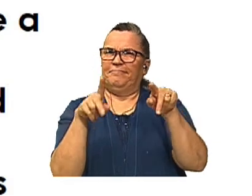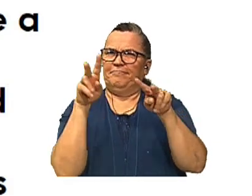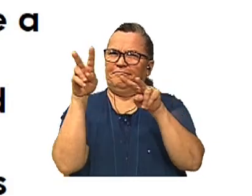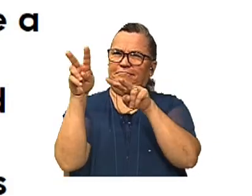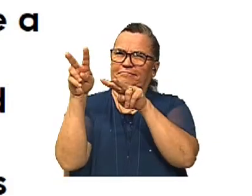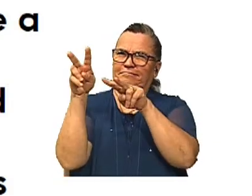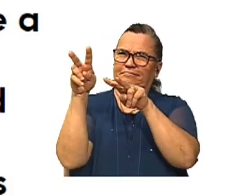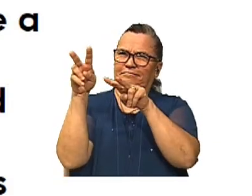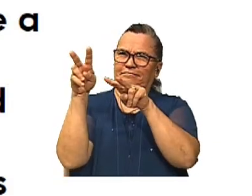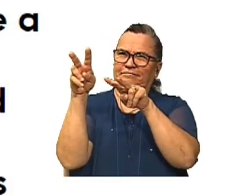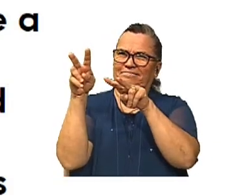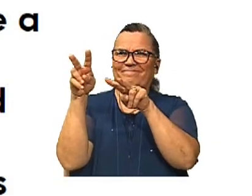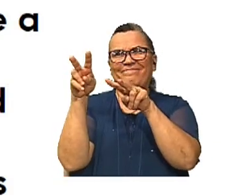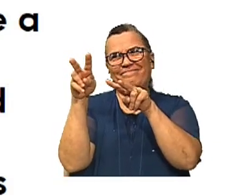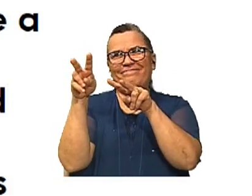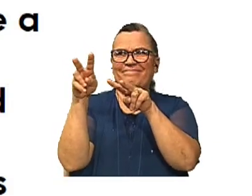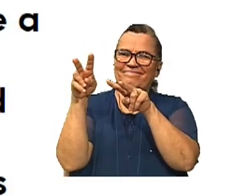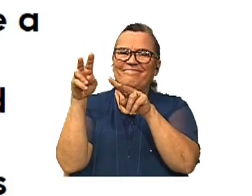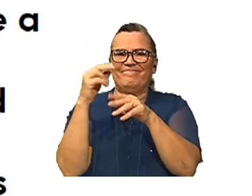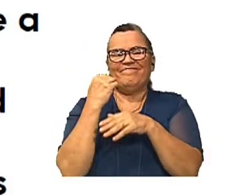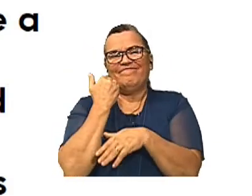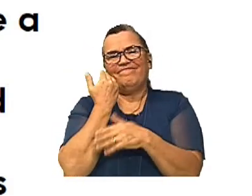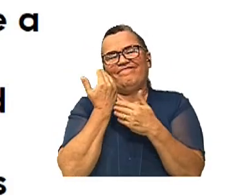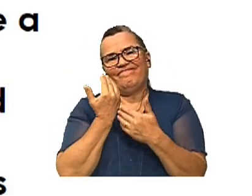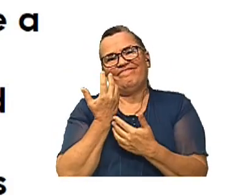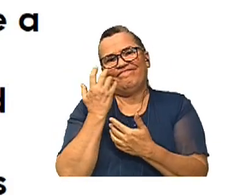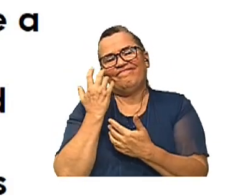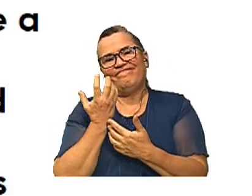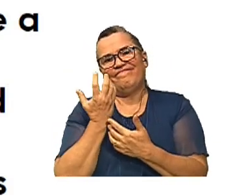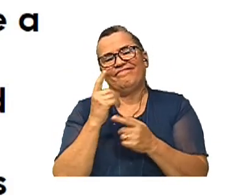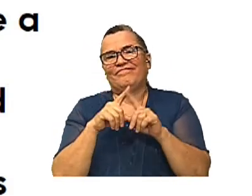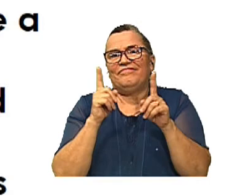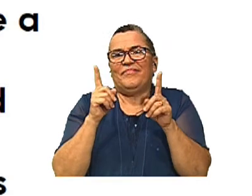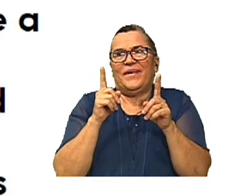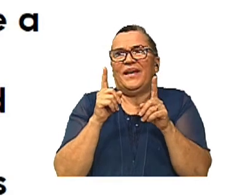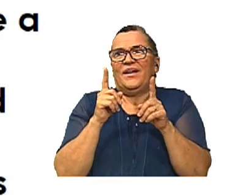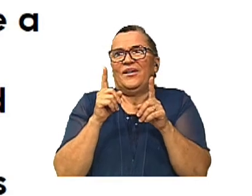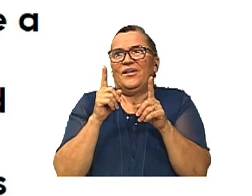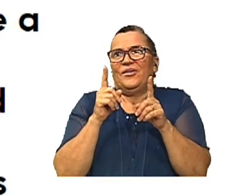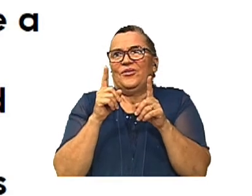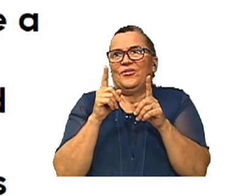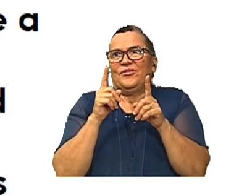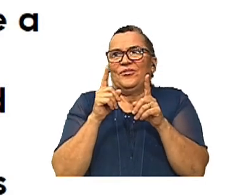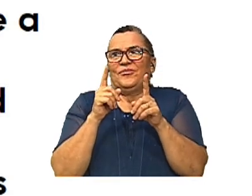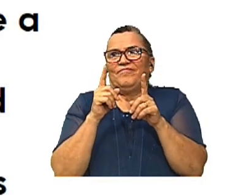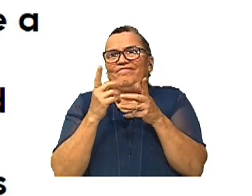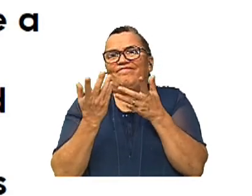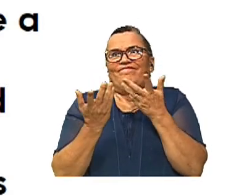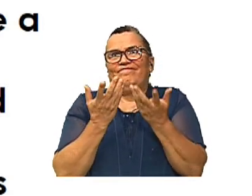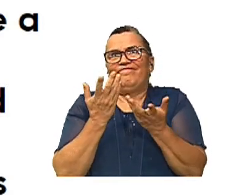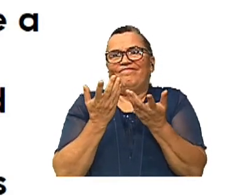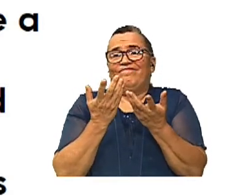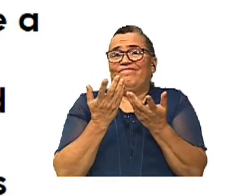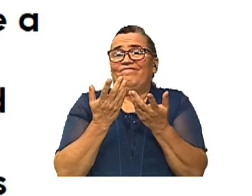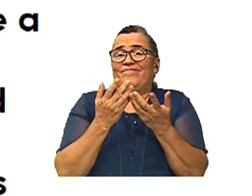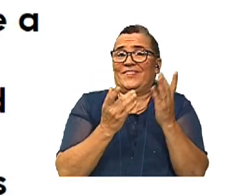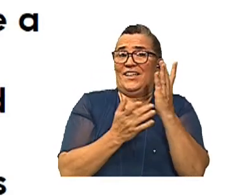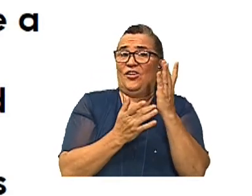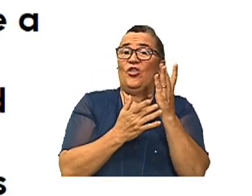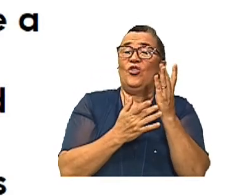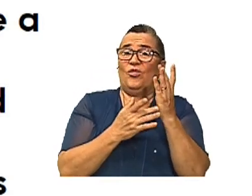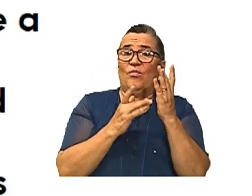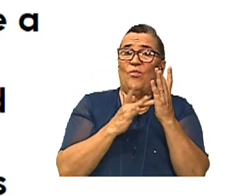That's very sad, but technology, besides this is a very useful tool, it can also